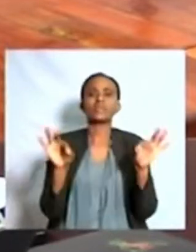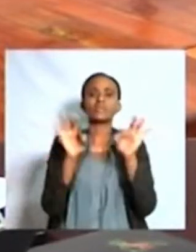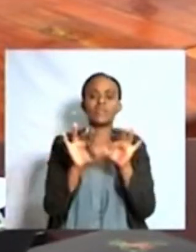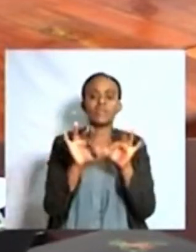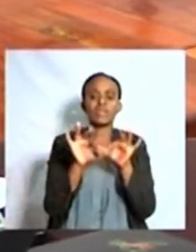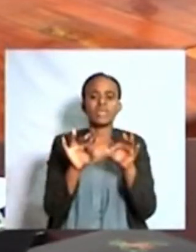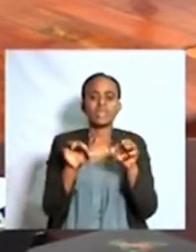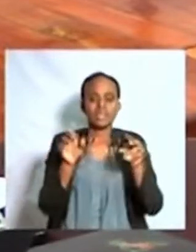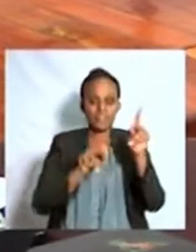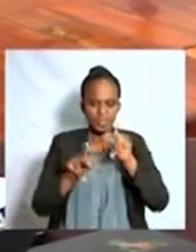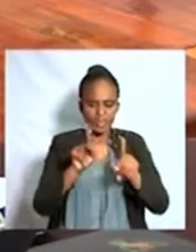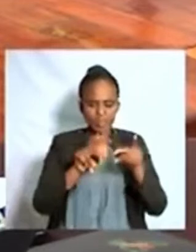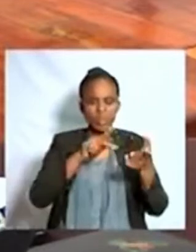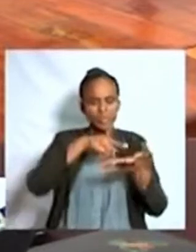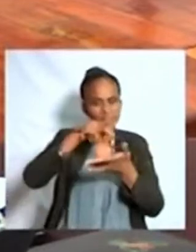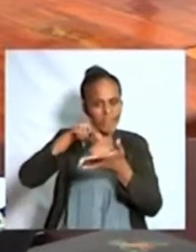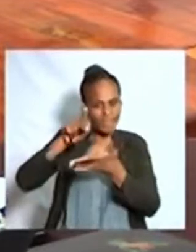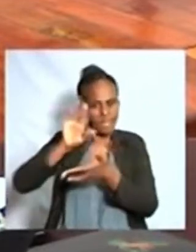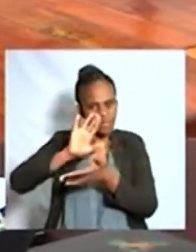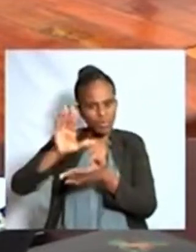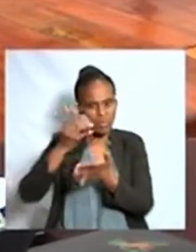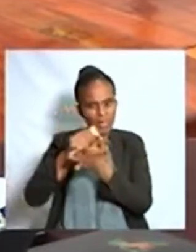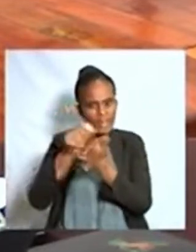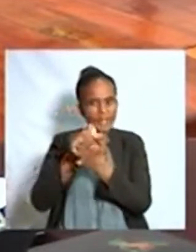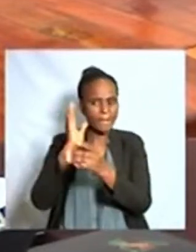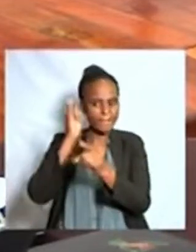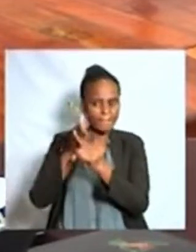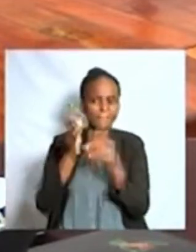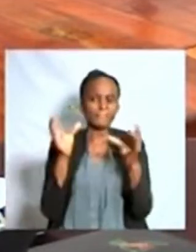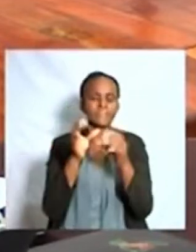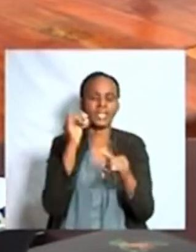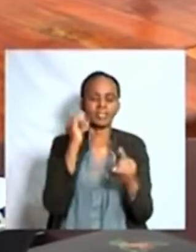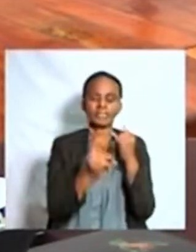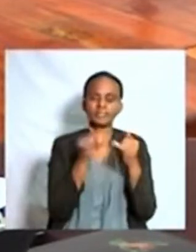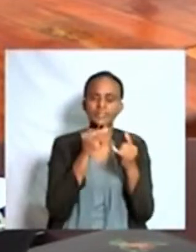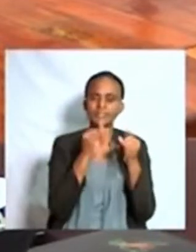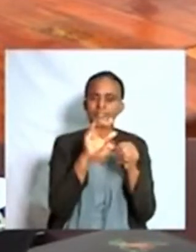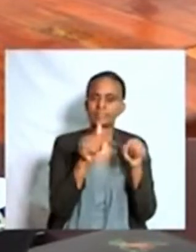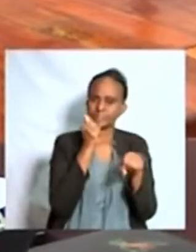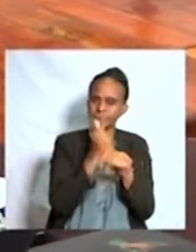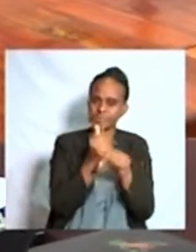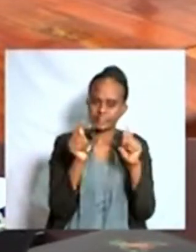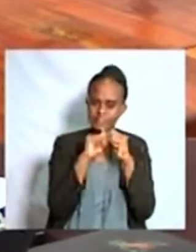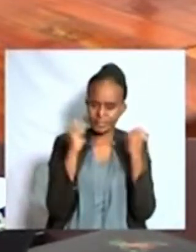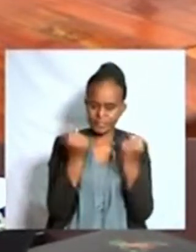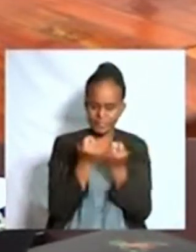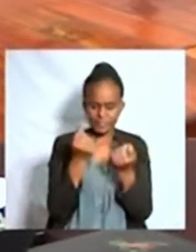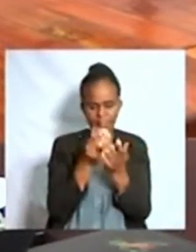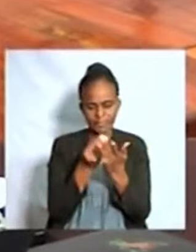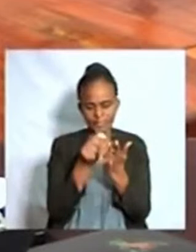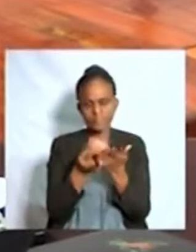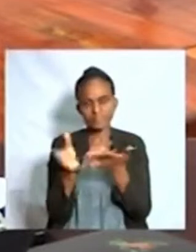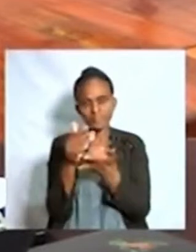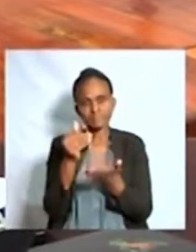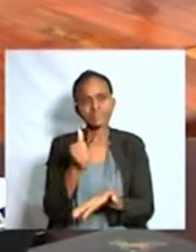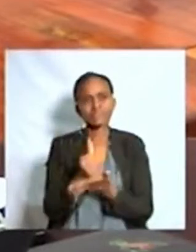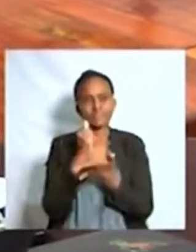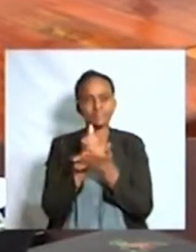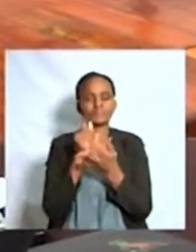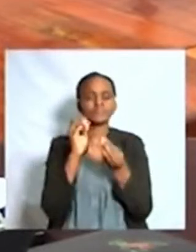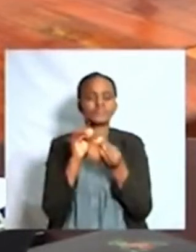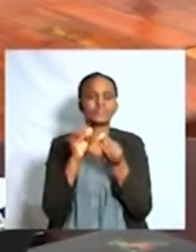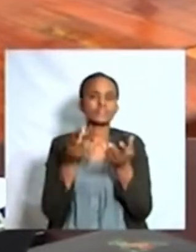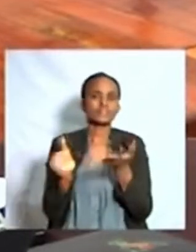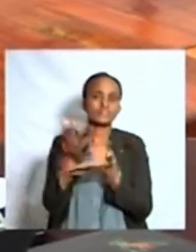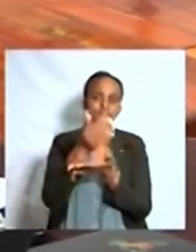of local taxes to the municipality. Lastly, the establishment of the Task Force on Revenue Collection has helped a lot in